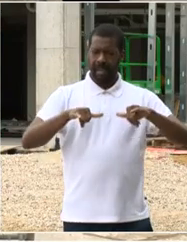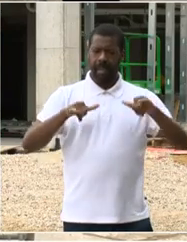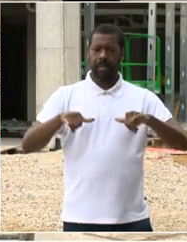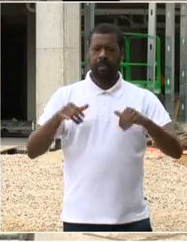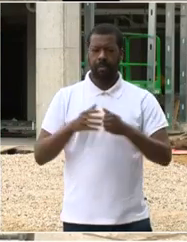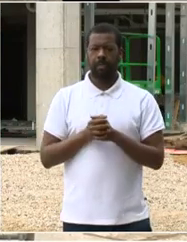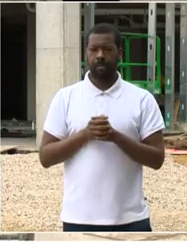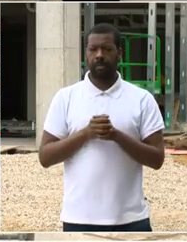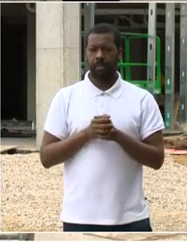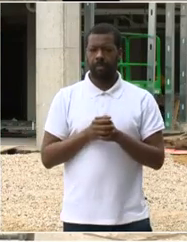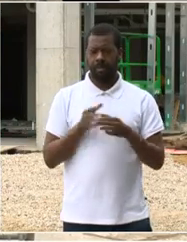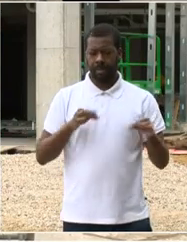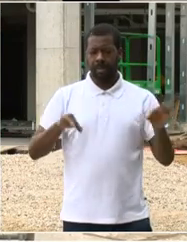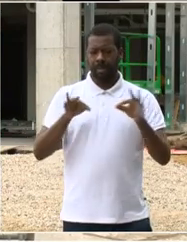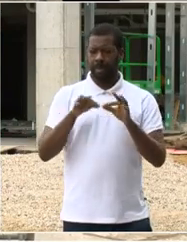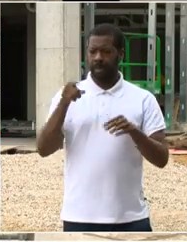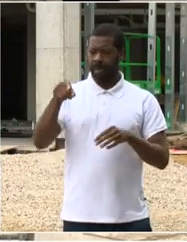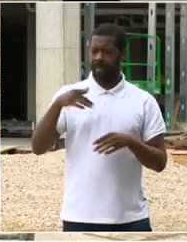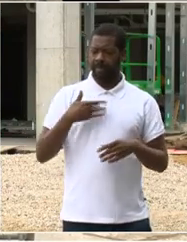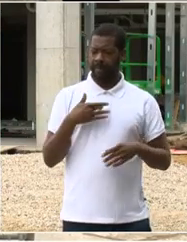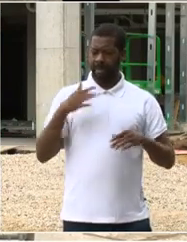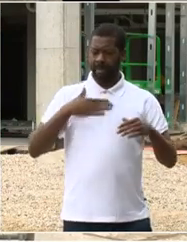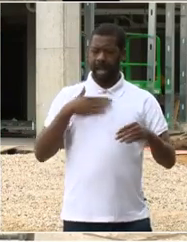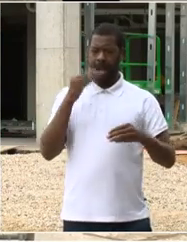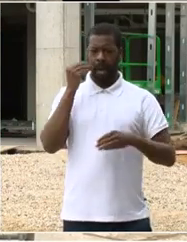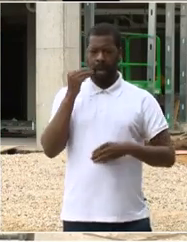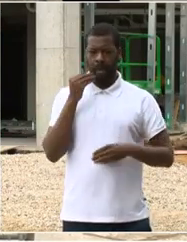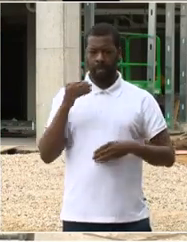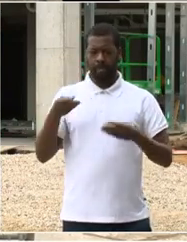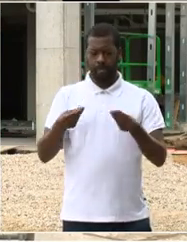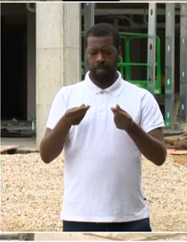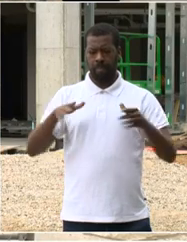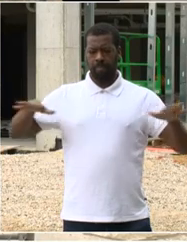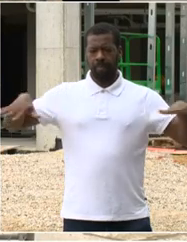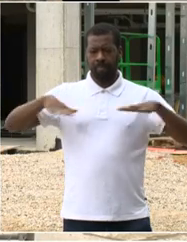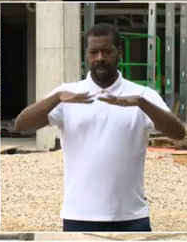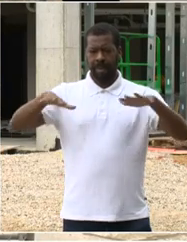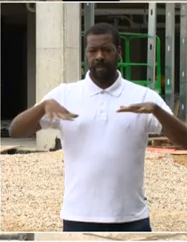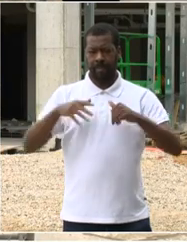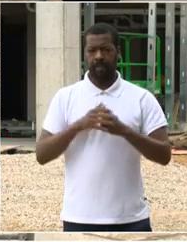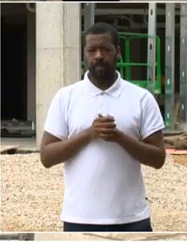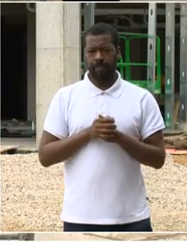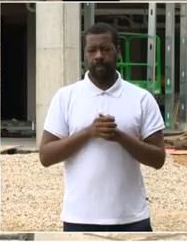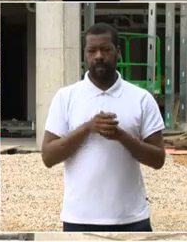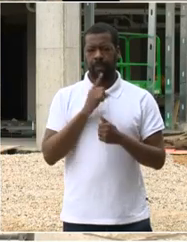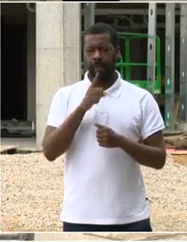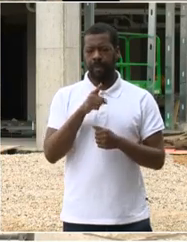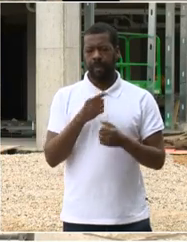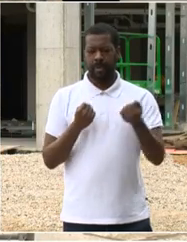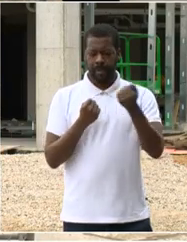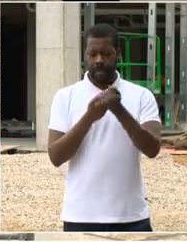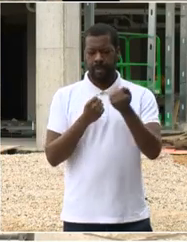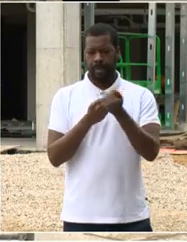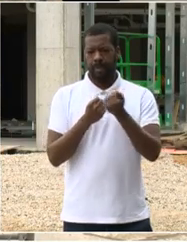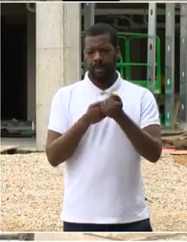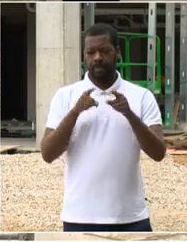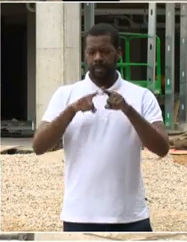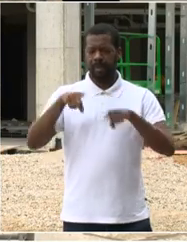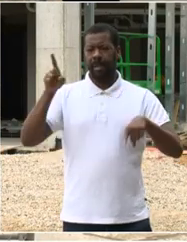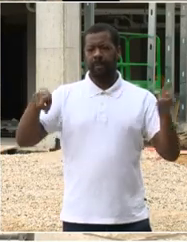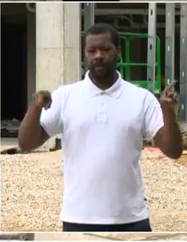that they've called home and continue to promote the diversity and history of beautiful